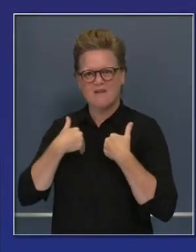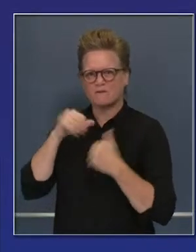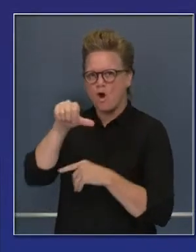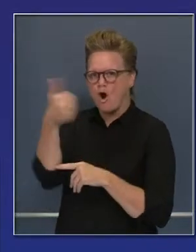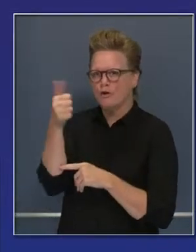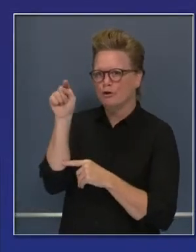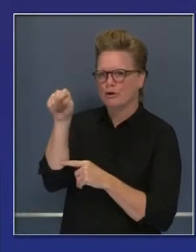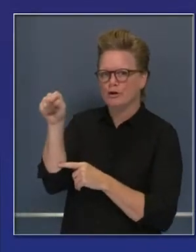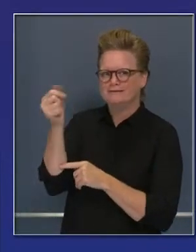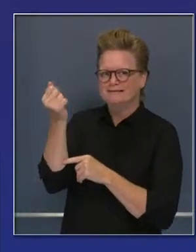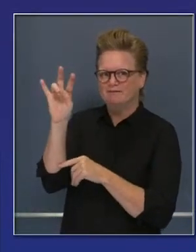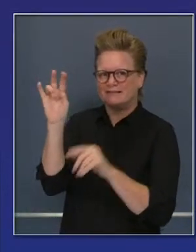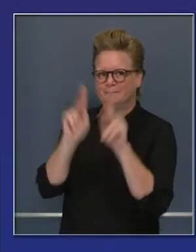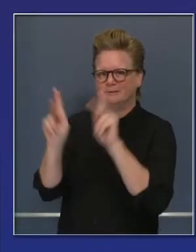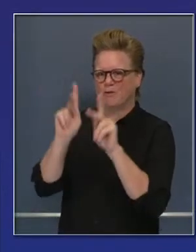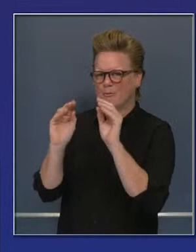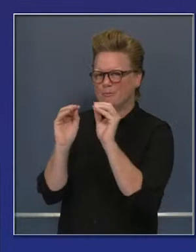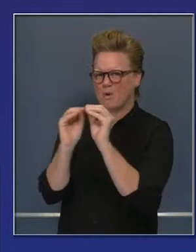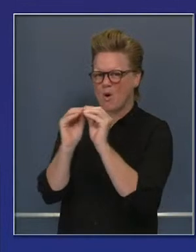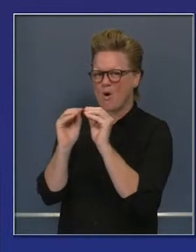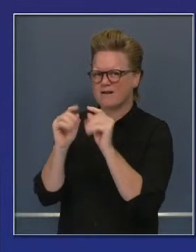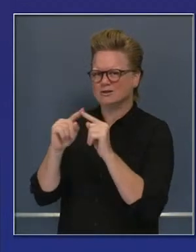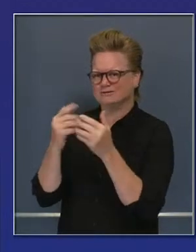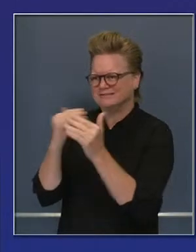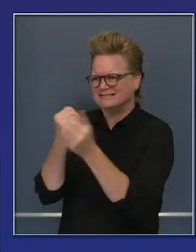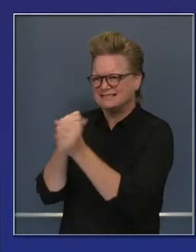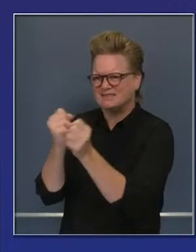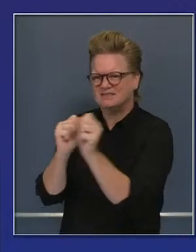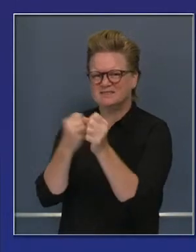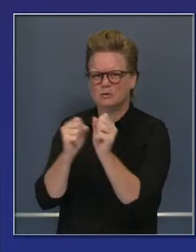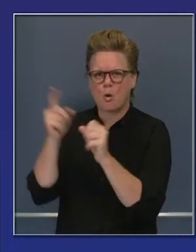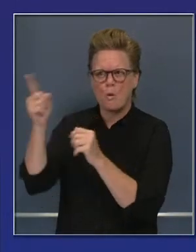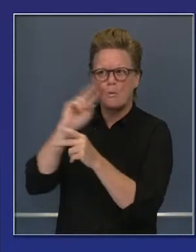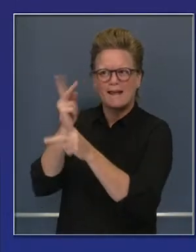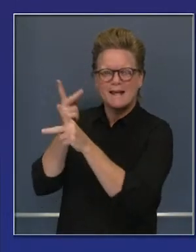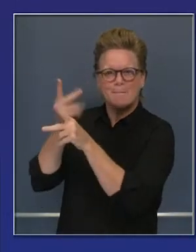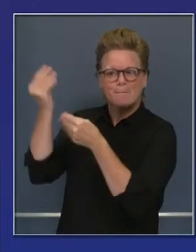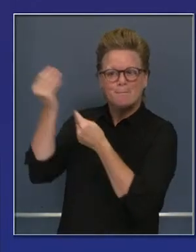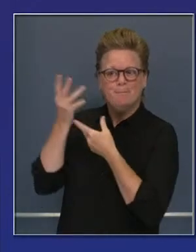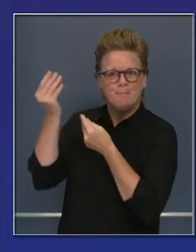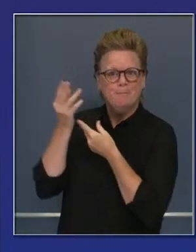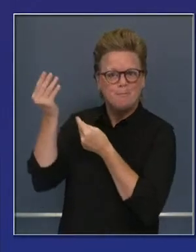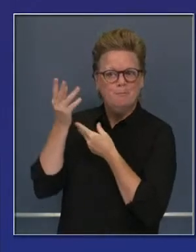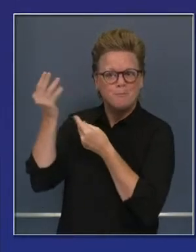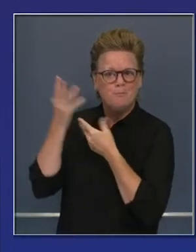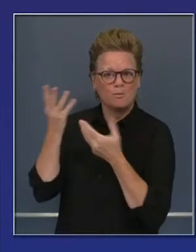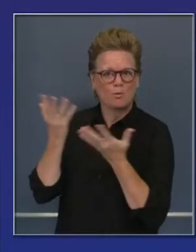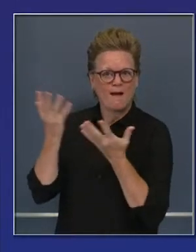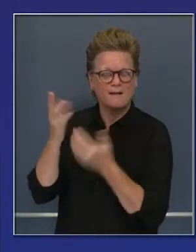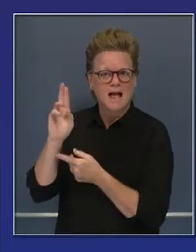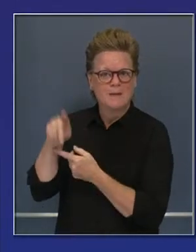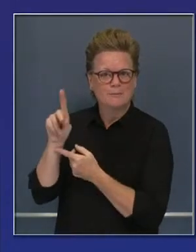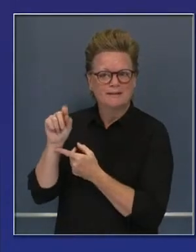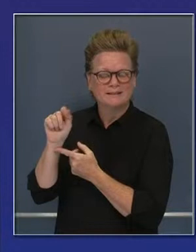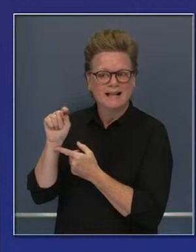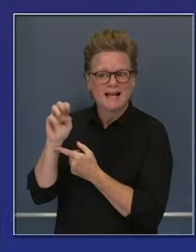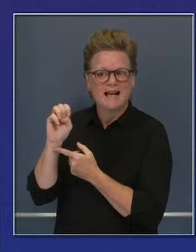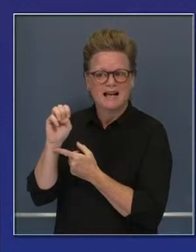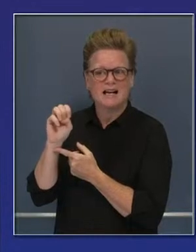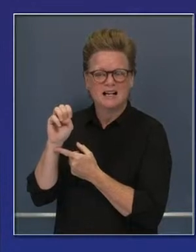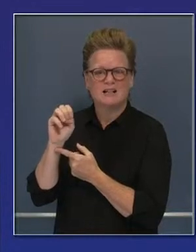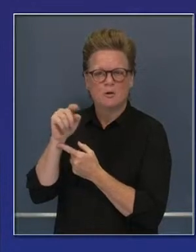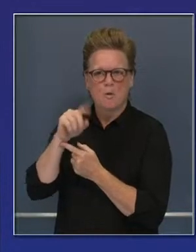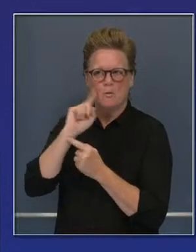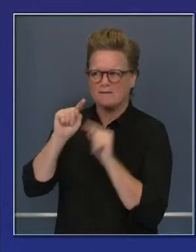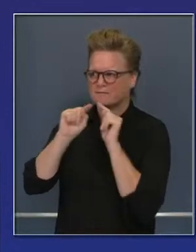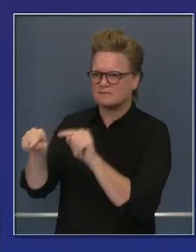time. Information on that will be forthcoming quite literally momentarily over the course of the next few hours. So ongoing